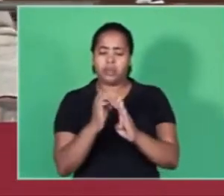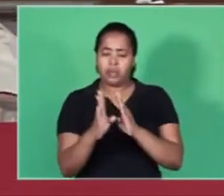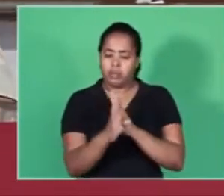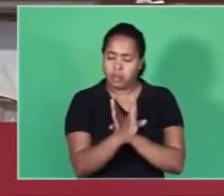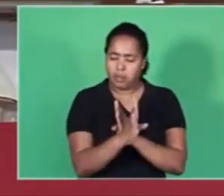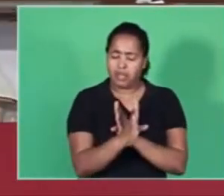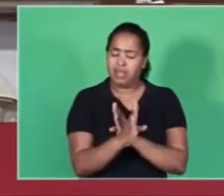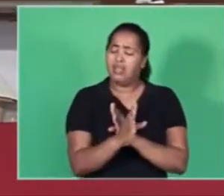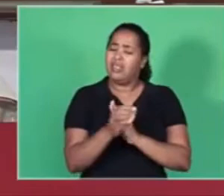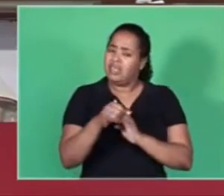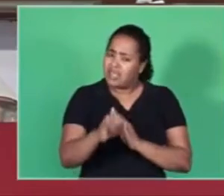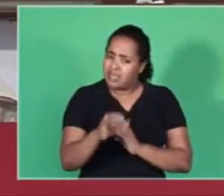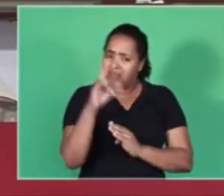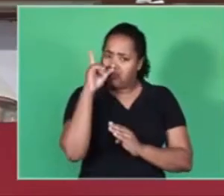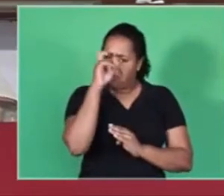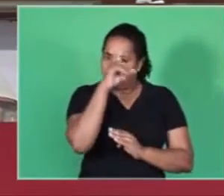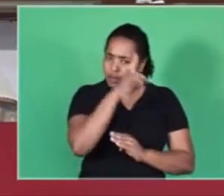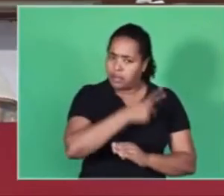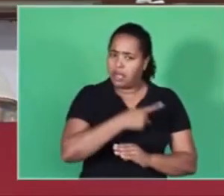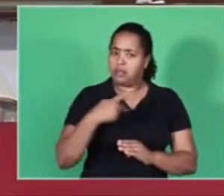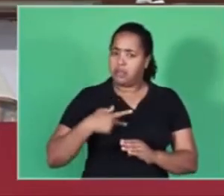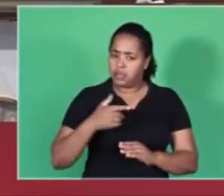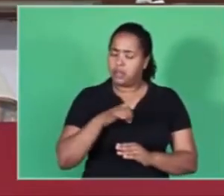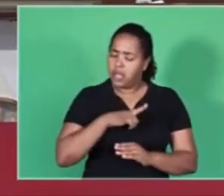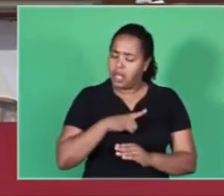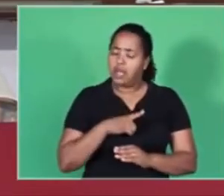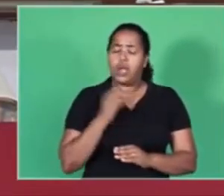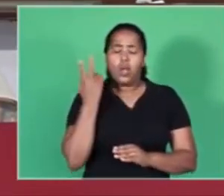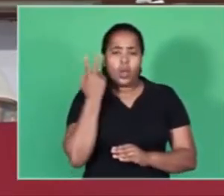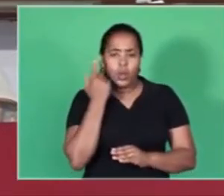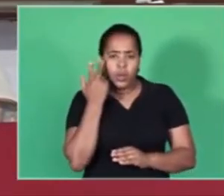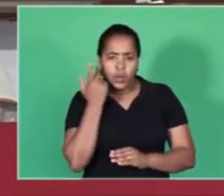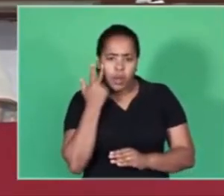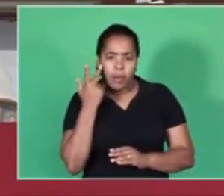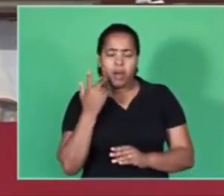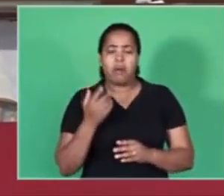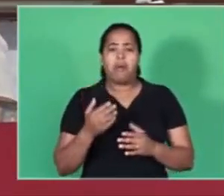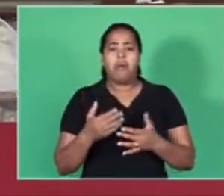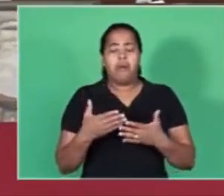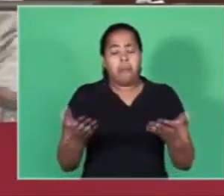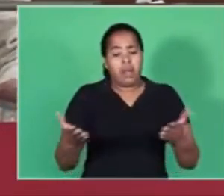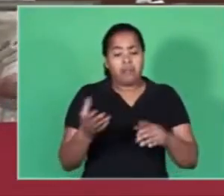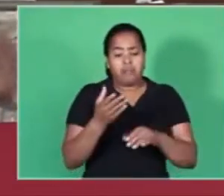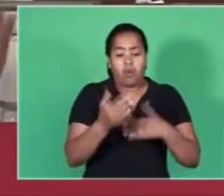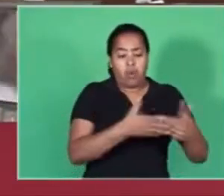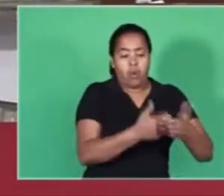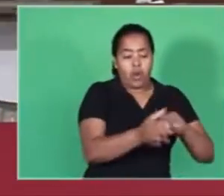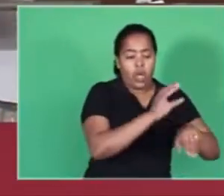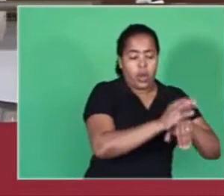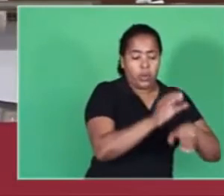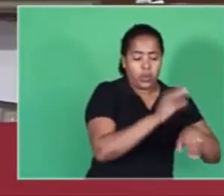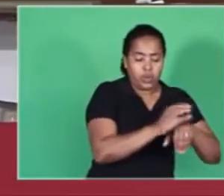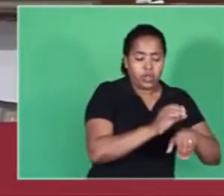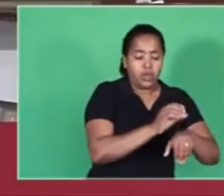problem, sometimes there's going to be a child having a law course.